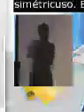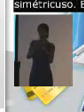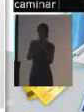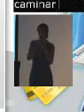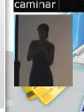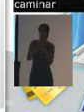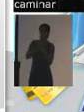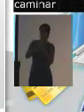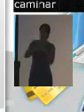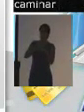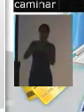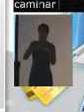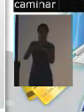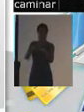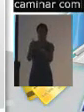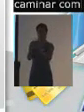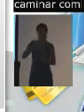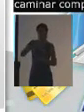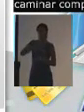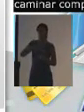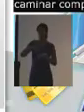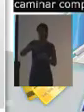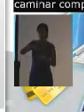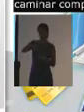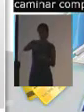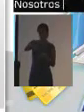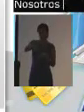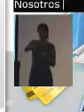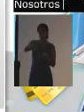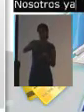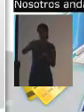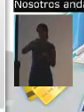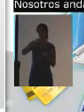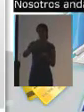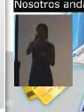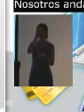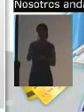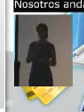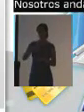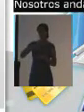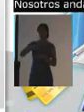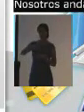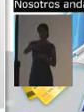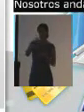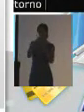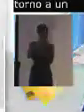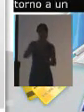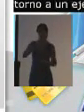is based on a symmetric movement. So we walk vertically and there is